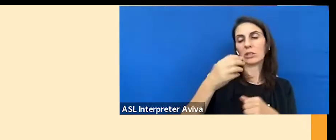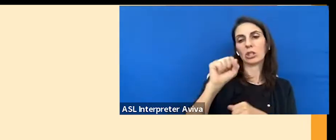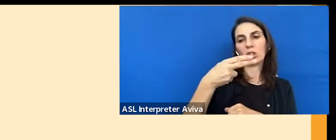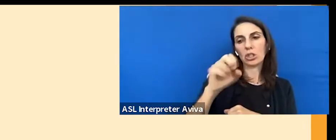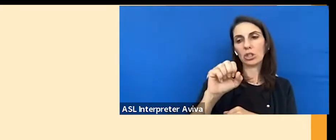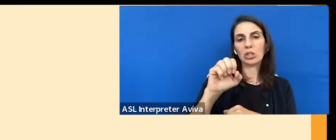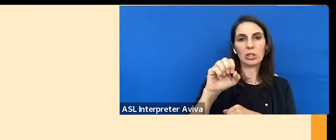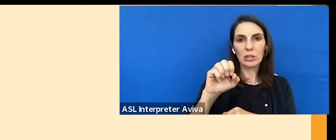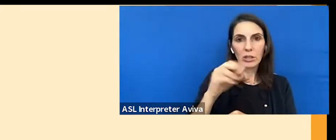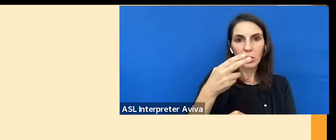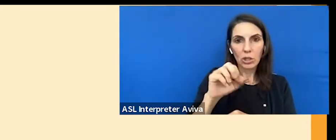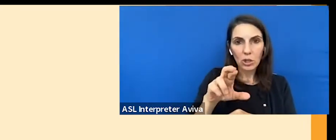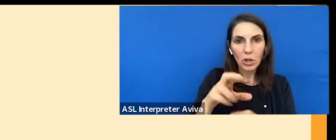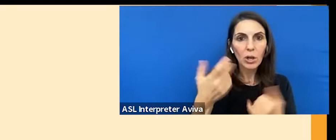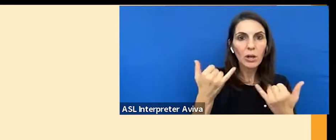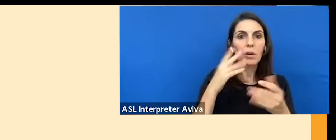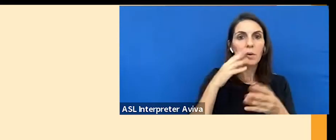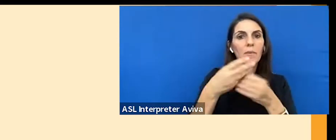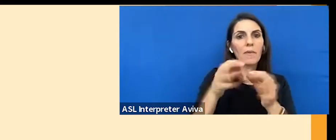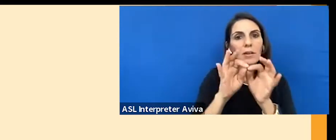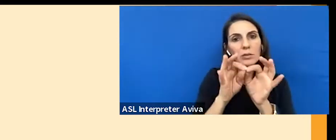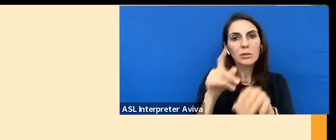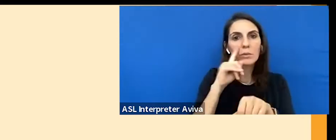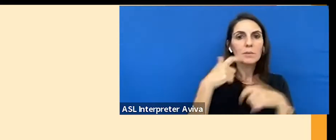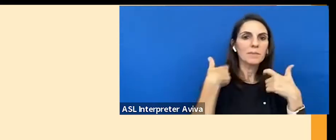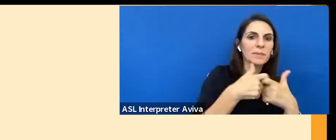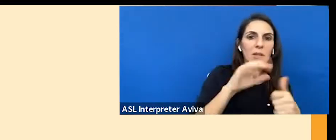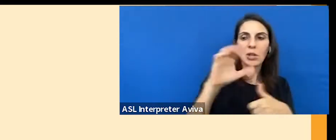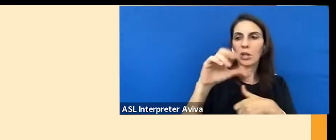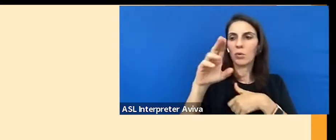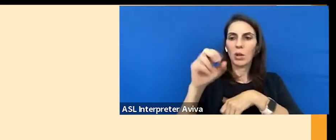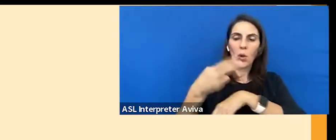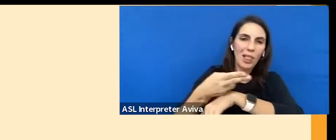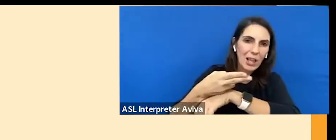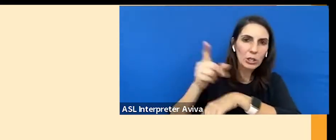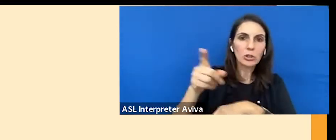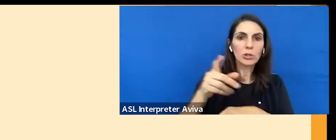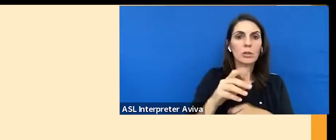in Spanish and in Haitian Creole with MARB Language Services. And we're also